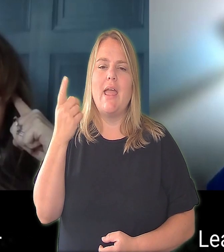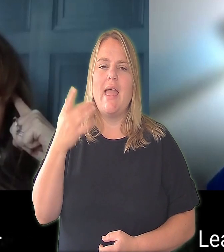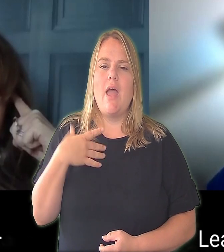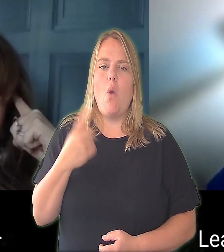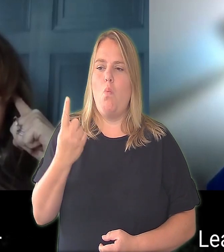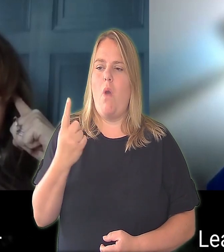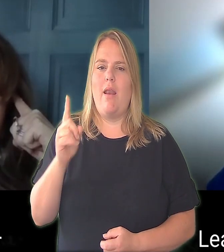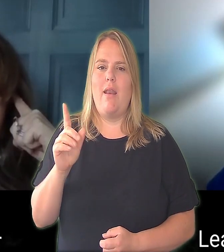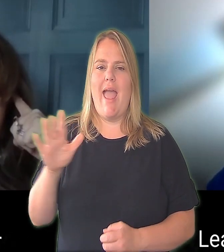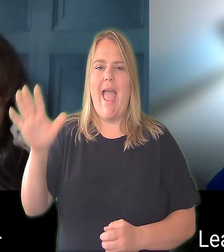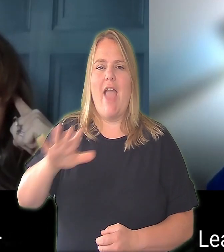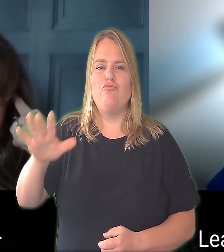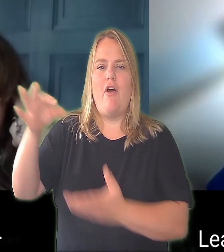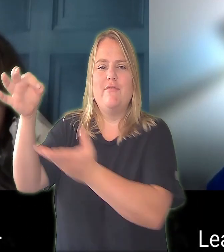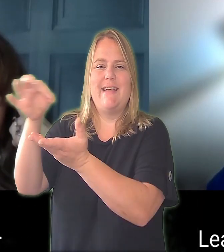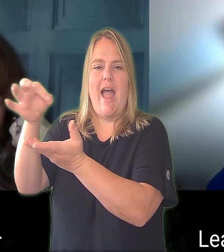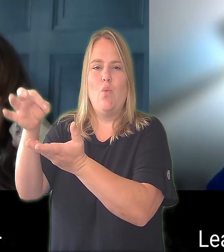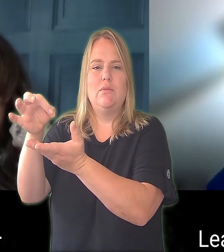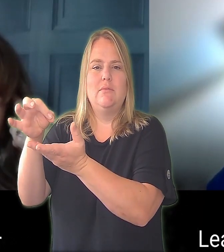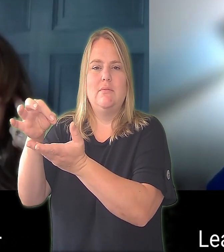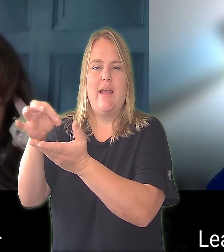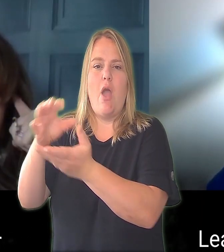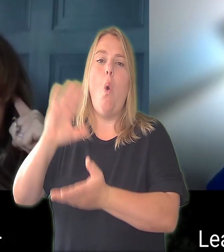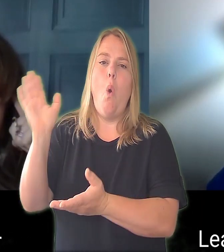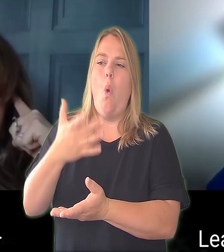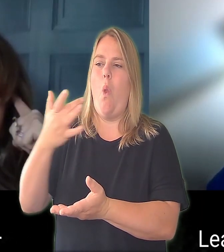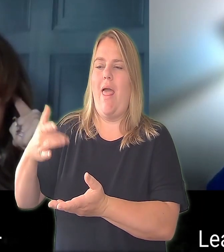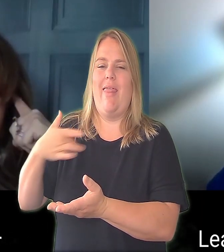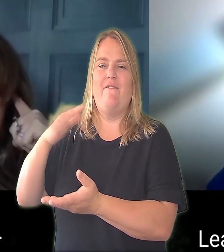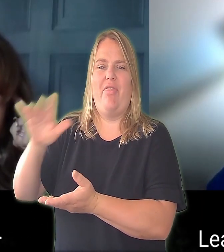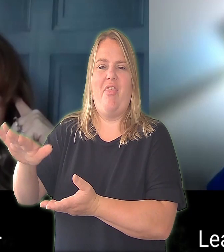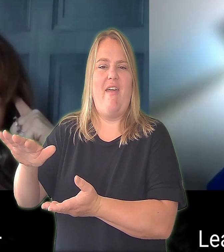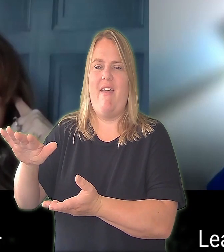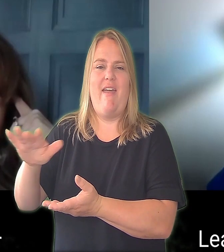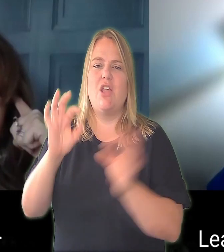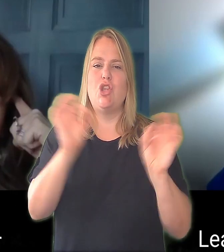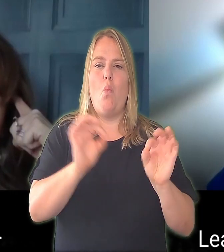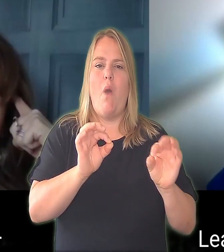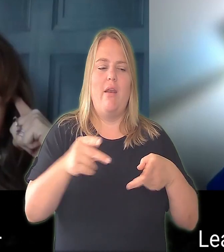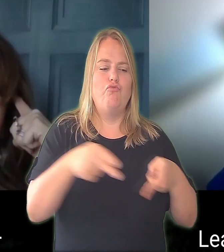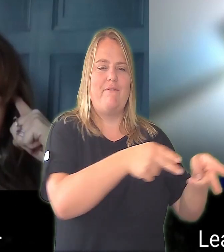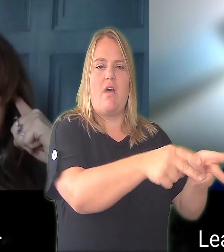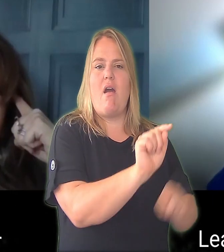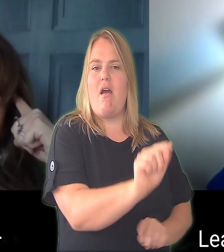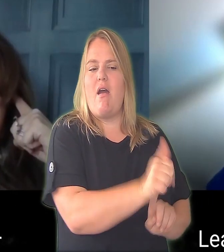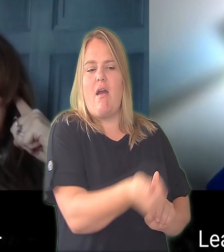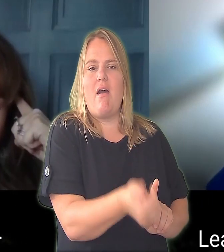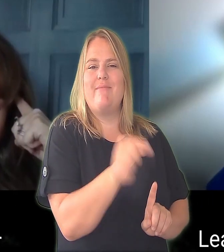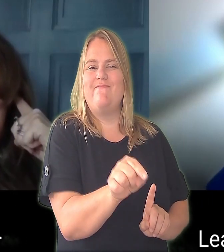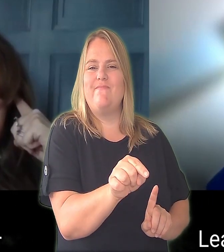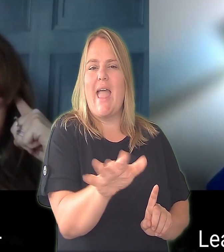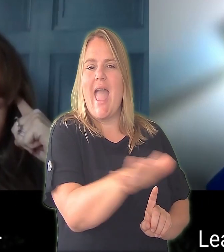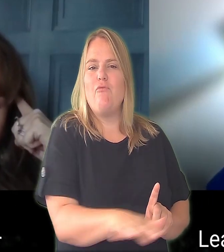it's not going to work. We all live up this end of town and none of us live down by the river. And that estate is different in terms of